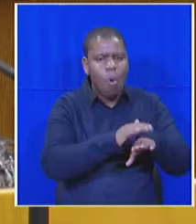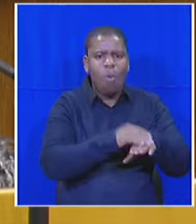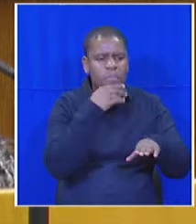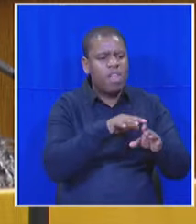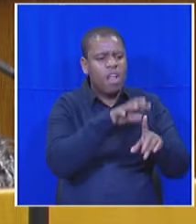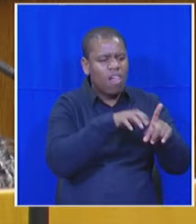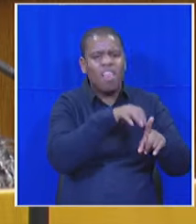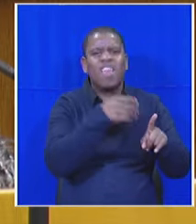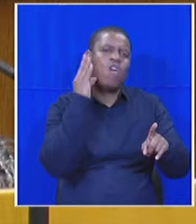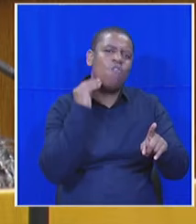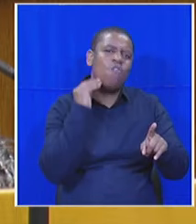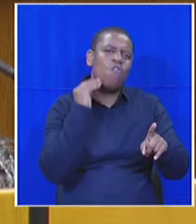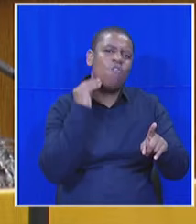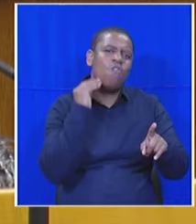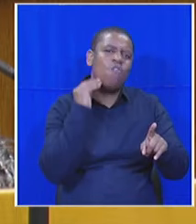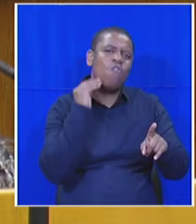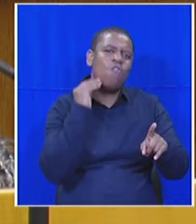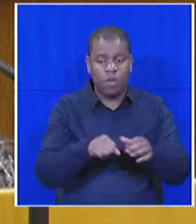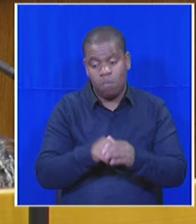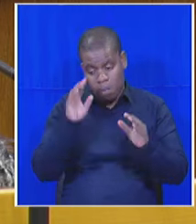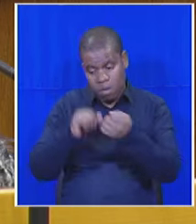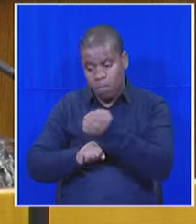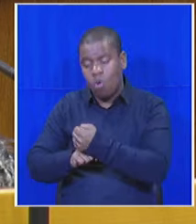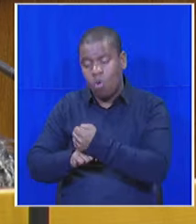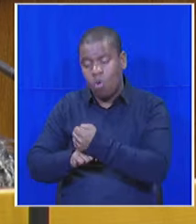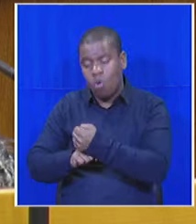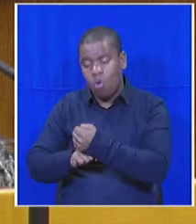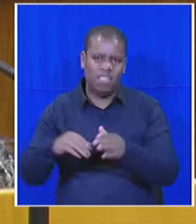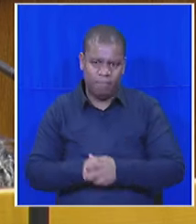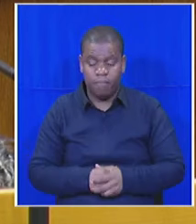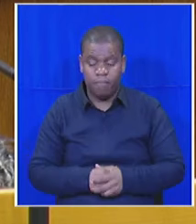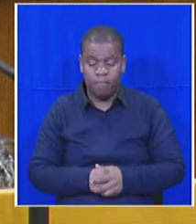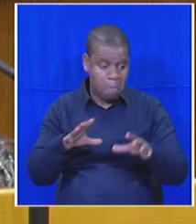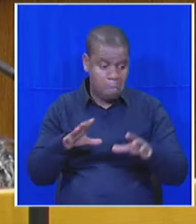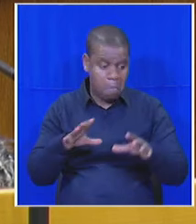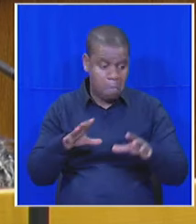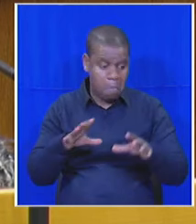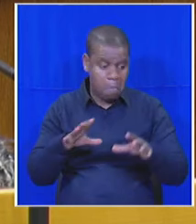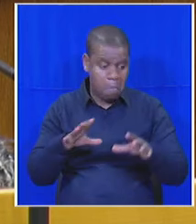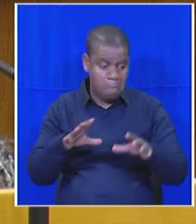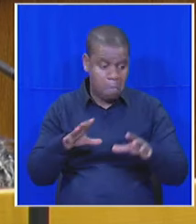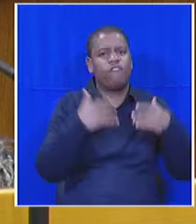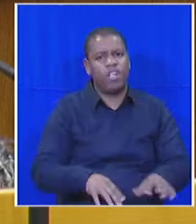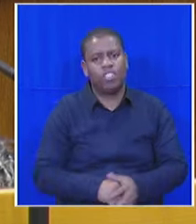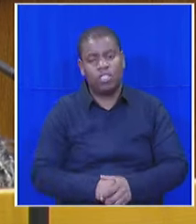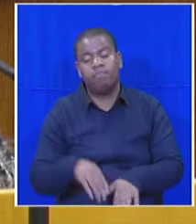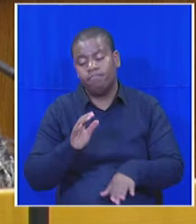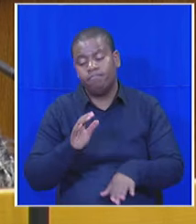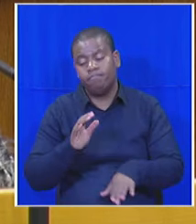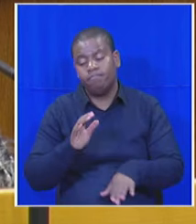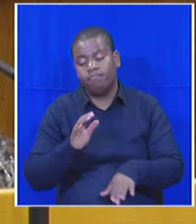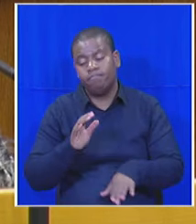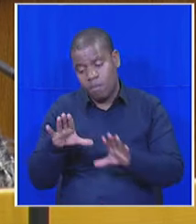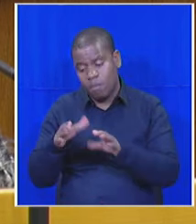and legislation that will give the ANC government total control over South Africa's broadcasting, print, and online media.